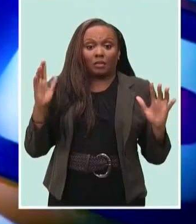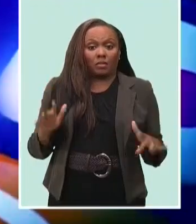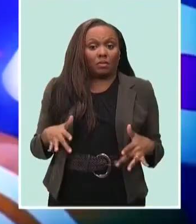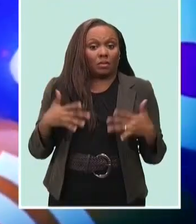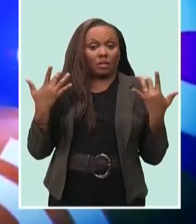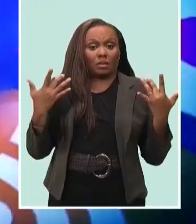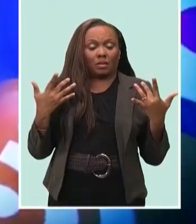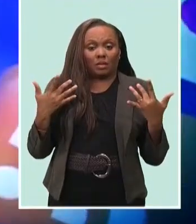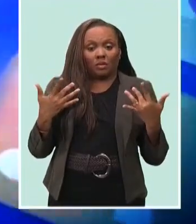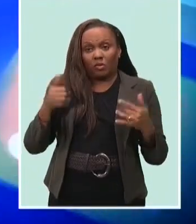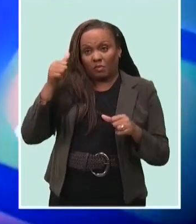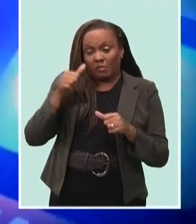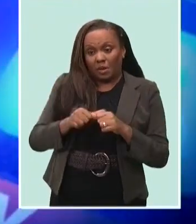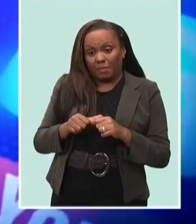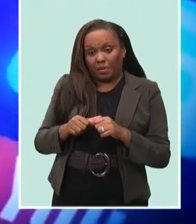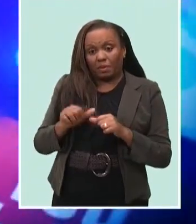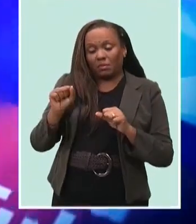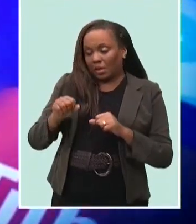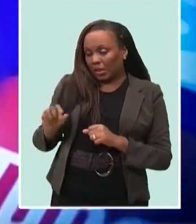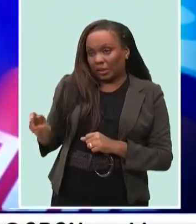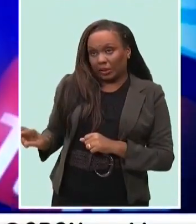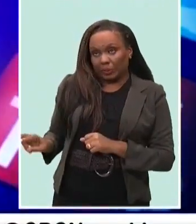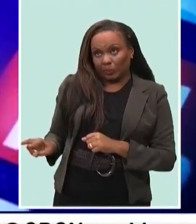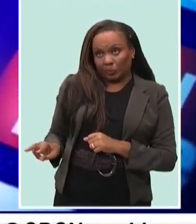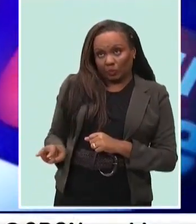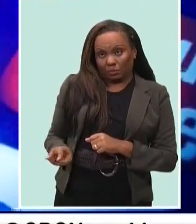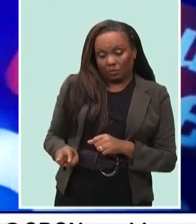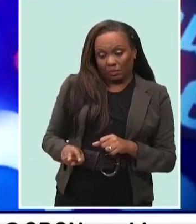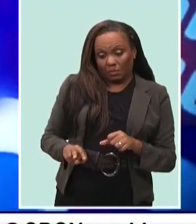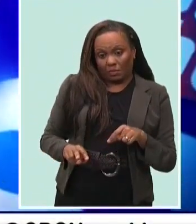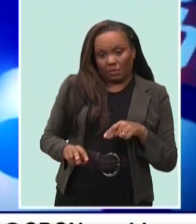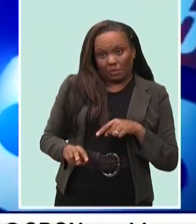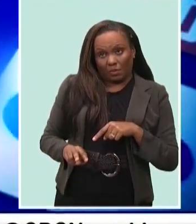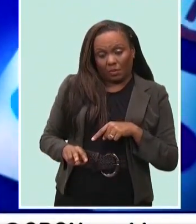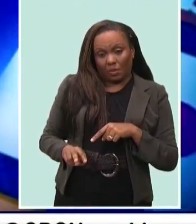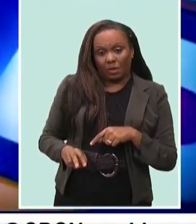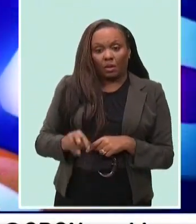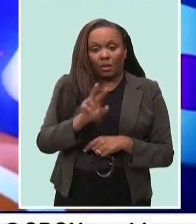this evening. Remember, you can send your comments to our WhatsApp numbers at